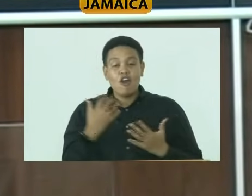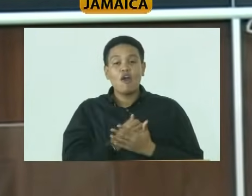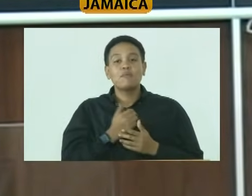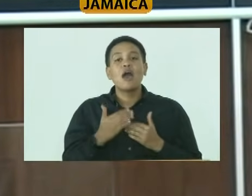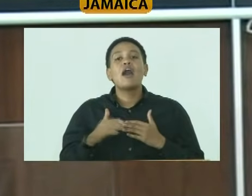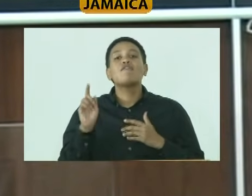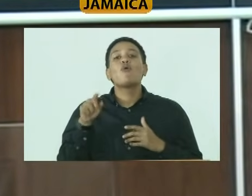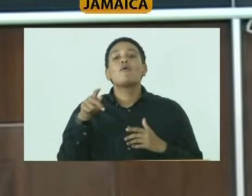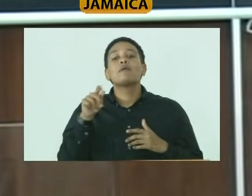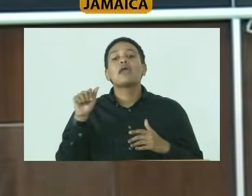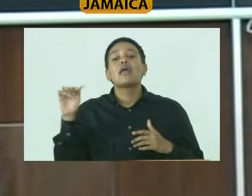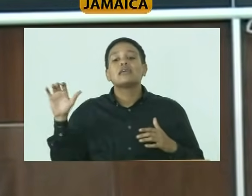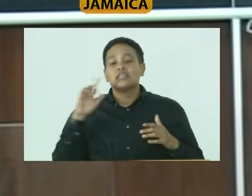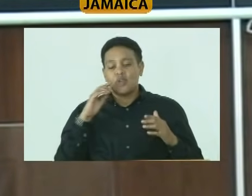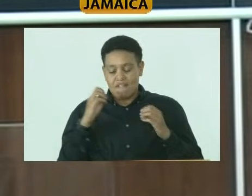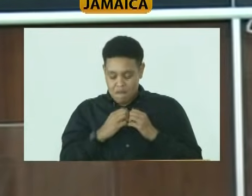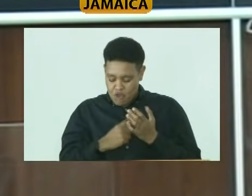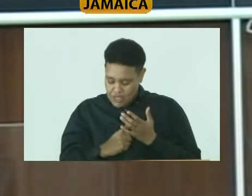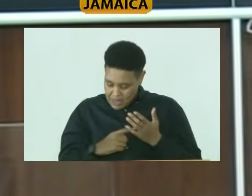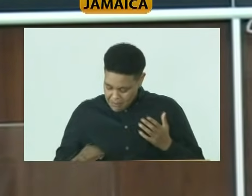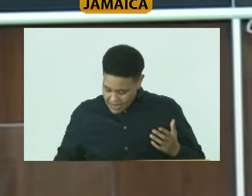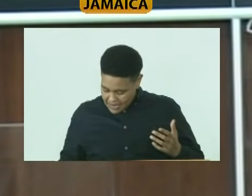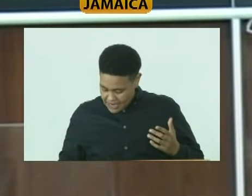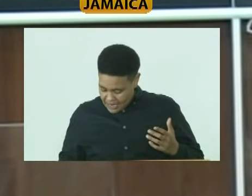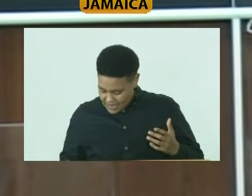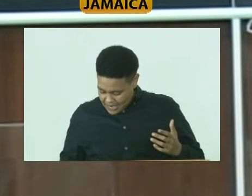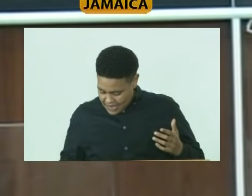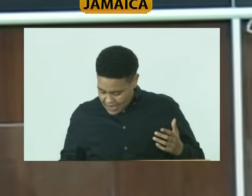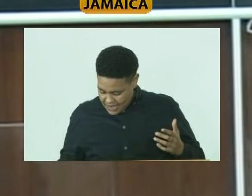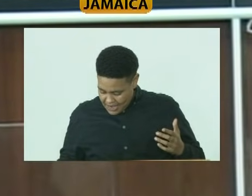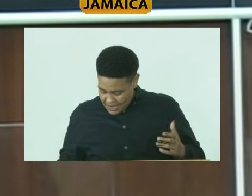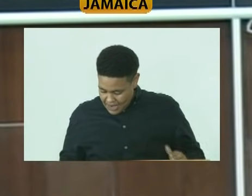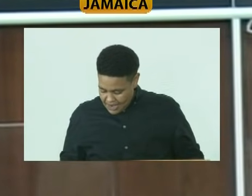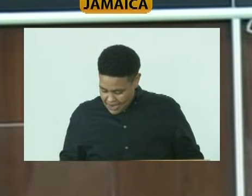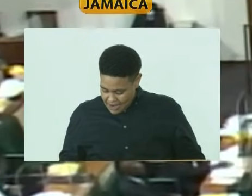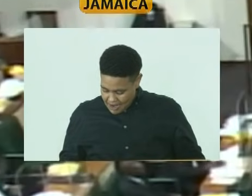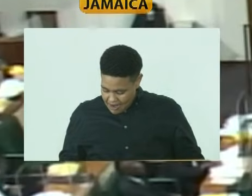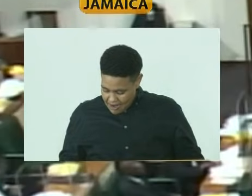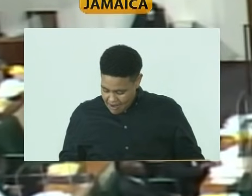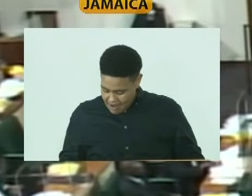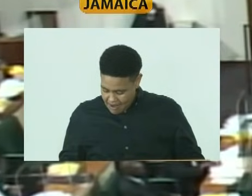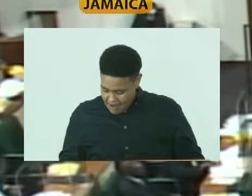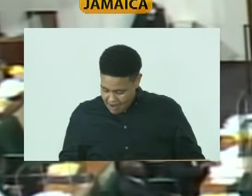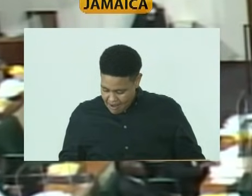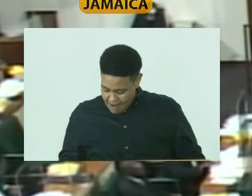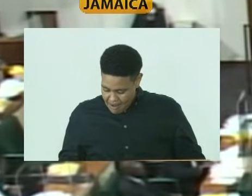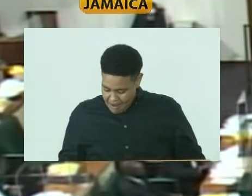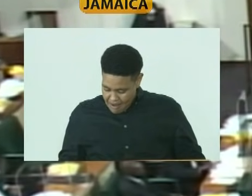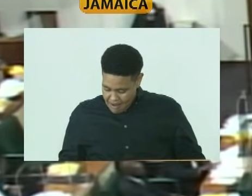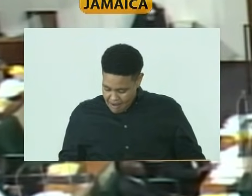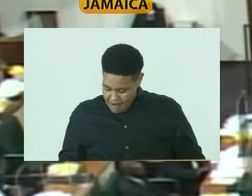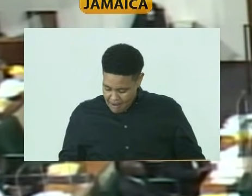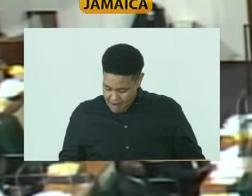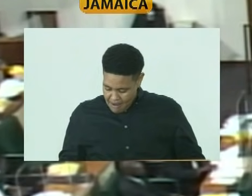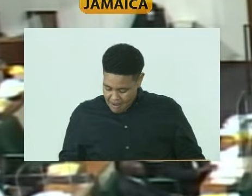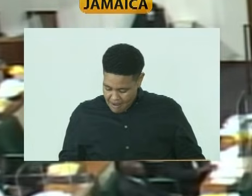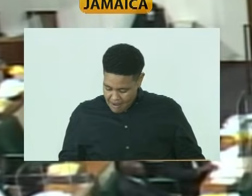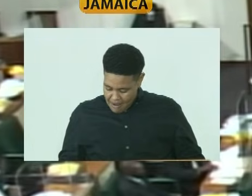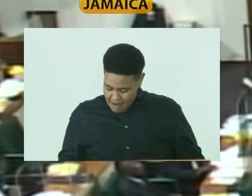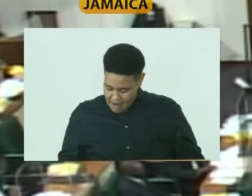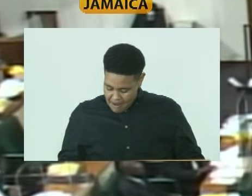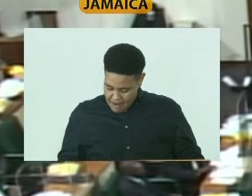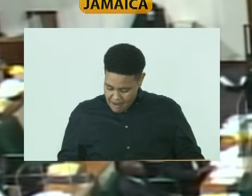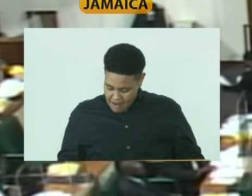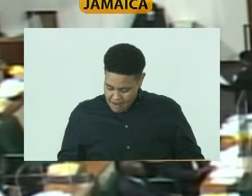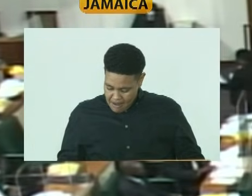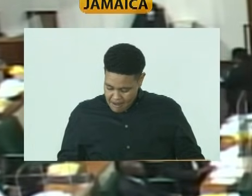PAAC to have a further debate. Thank you. Thank you very much. Just to say, this is not a debate or anything like that, and I thank the member for